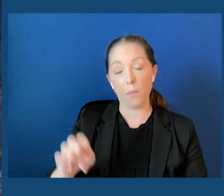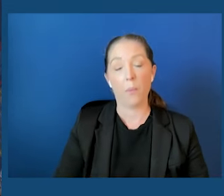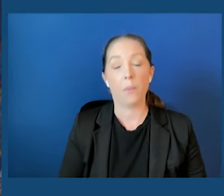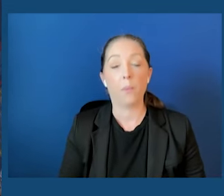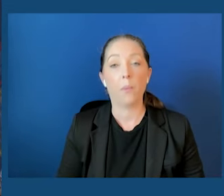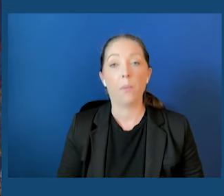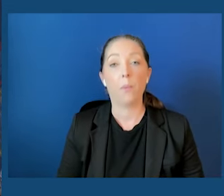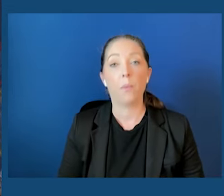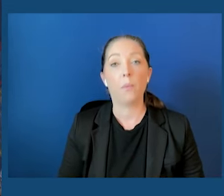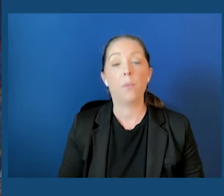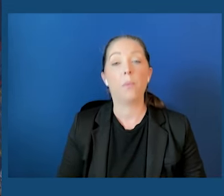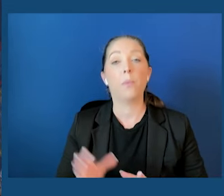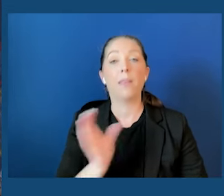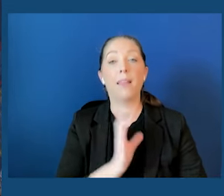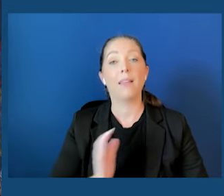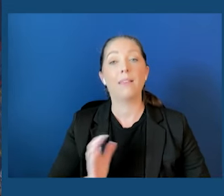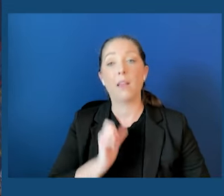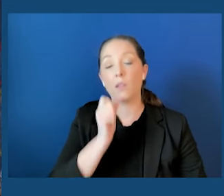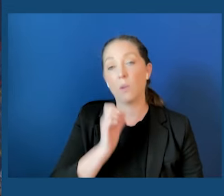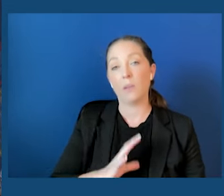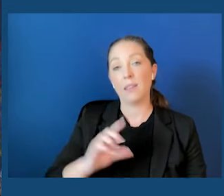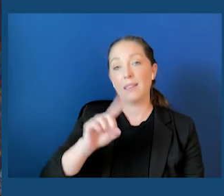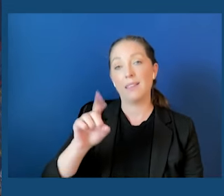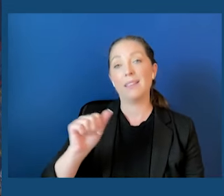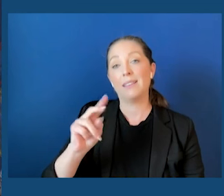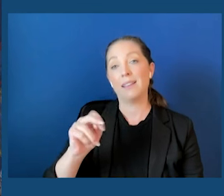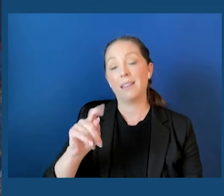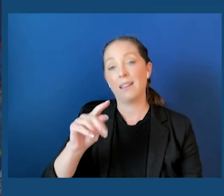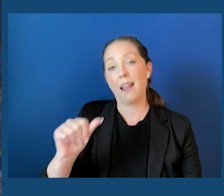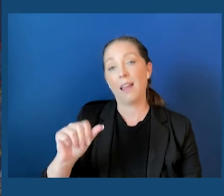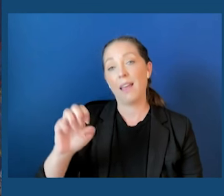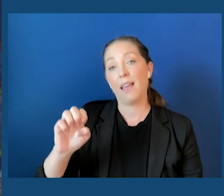Common Councilwoman Zanetta Everhart,